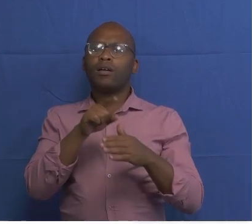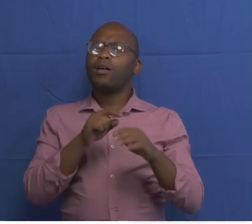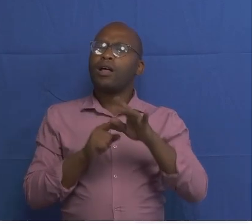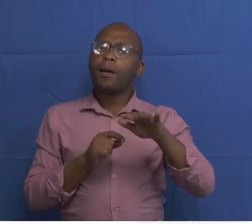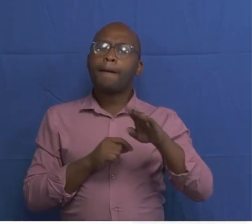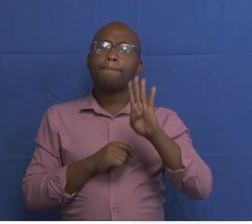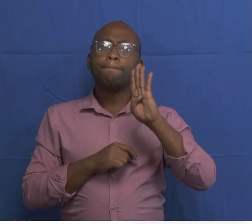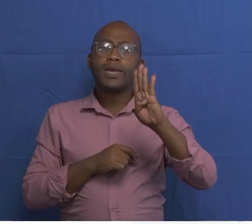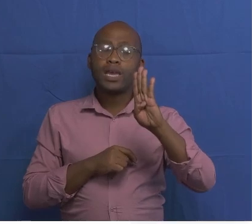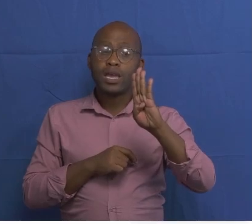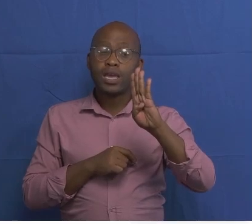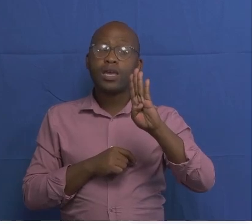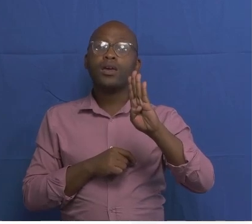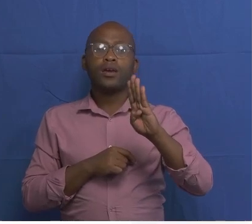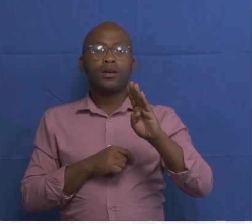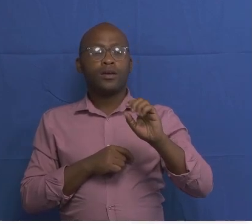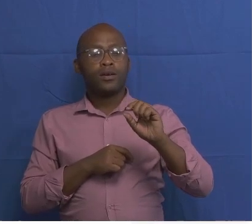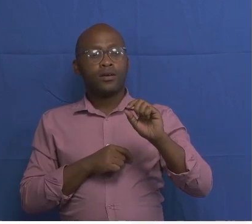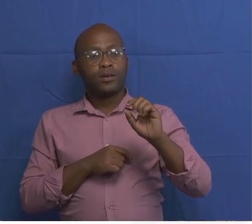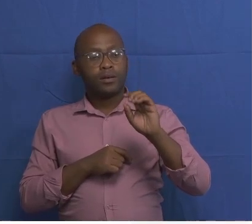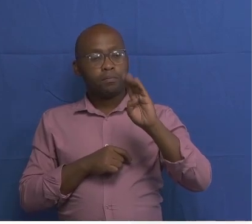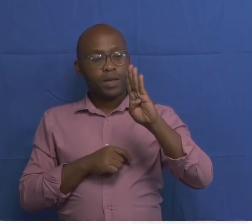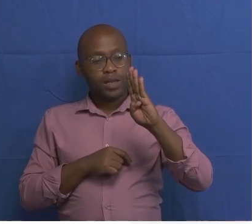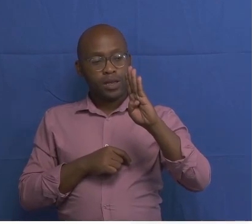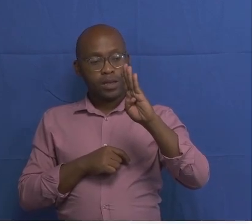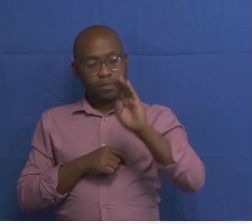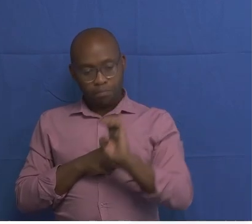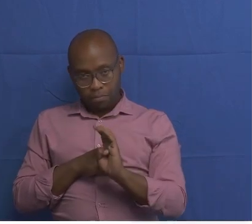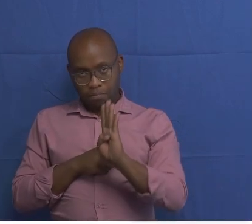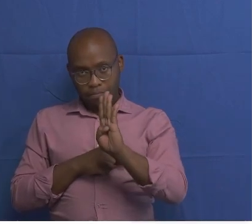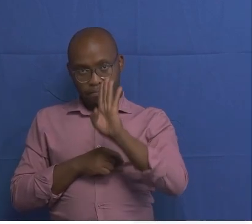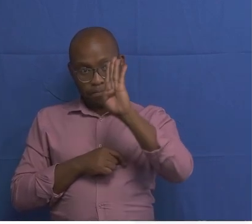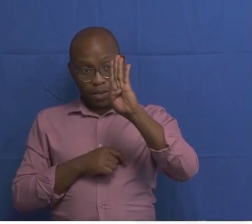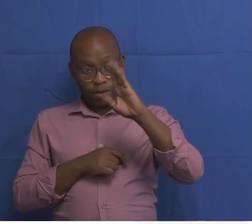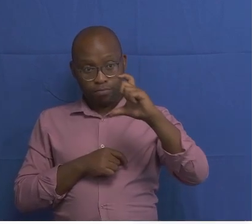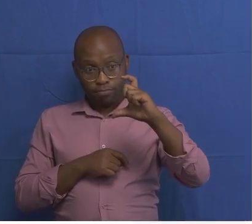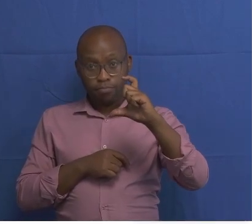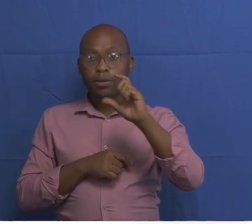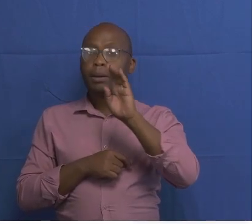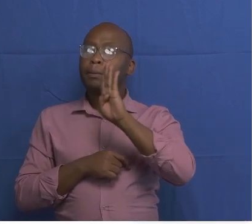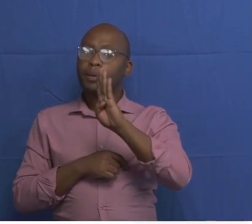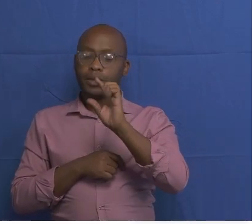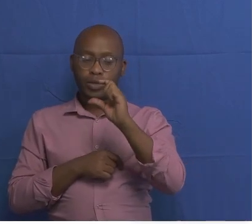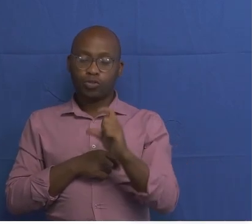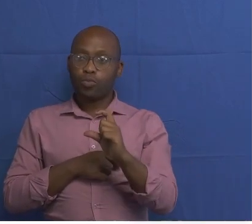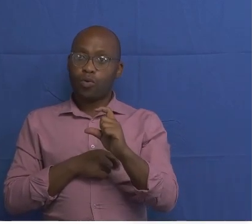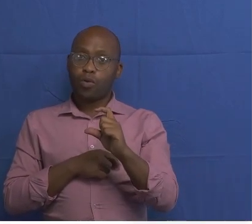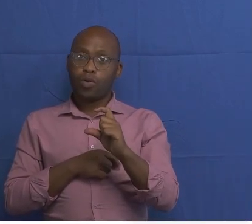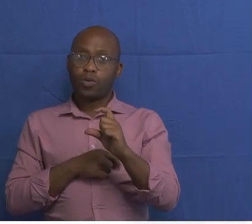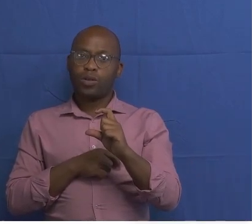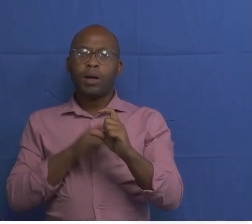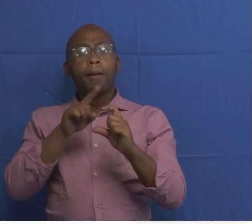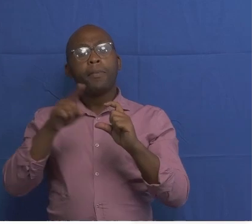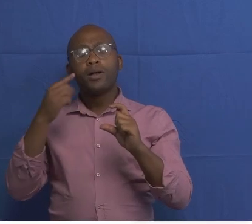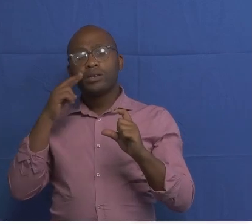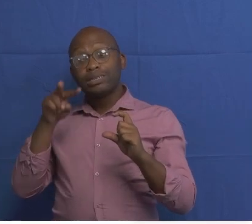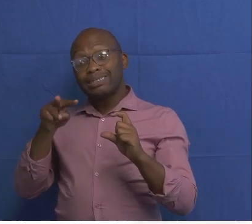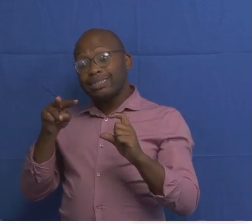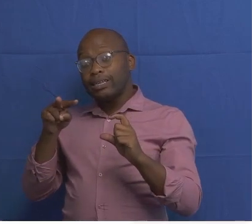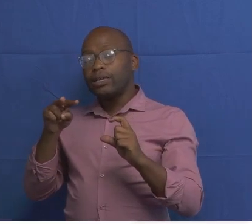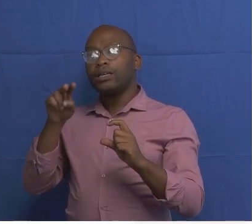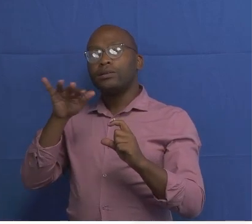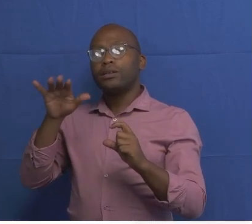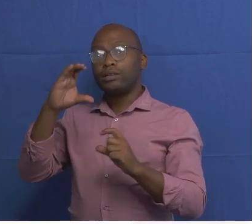it's uppercase letters, it means that is homozygous dominant. And then now if you look at letter C, it has got